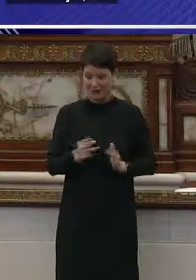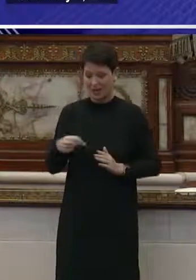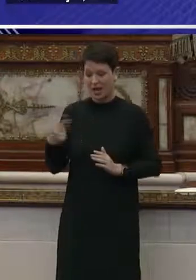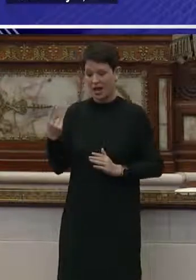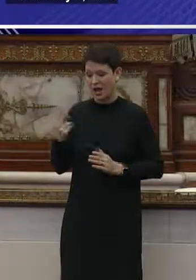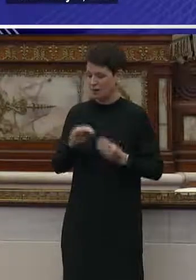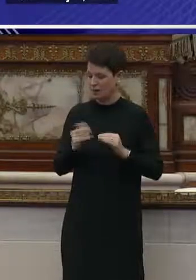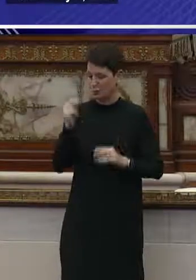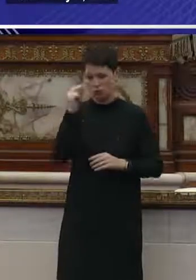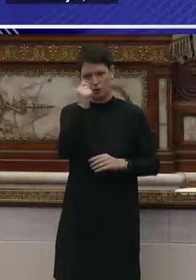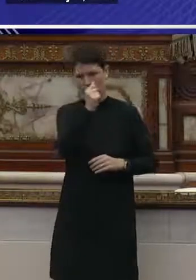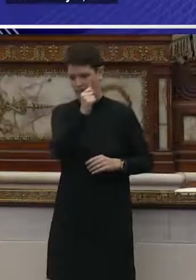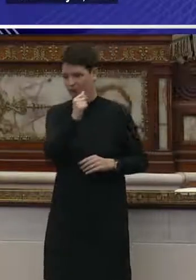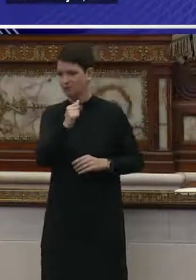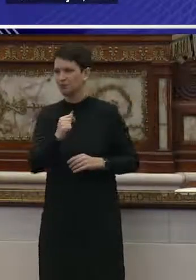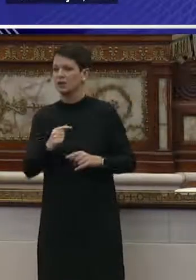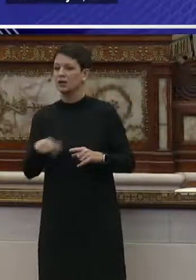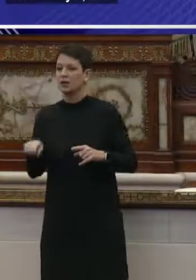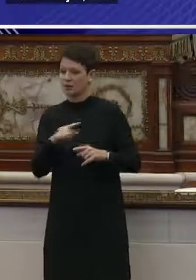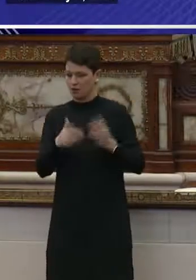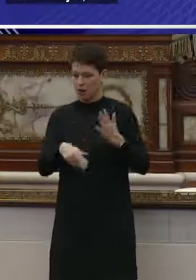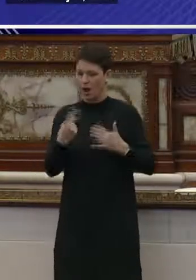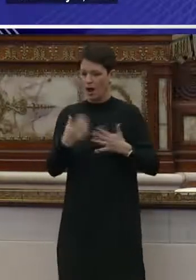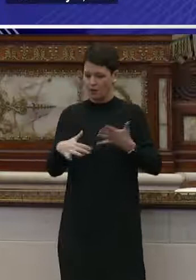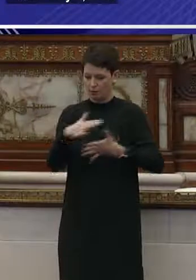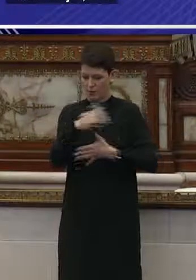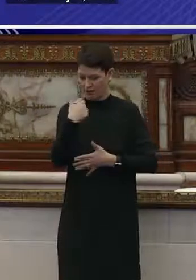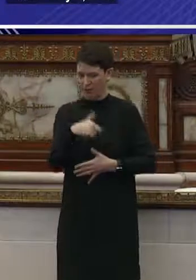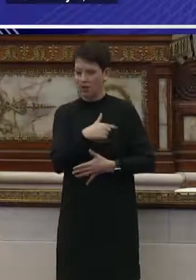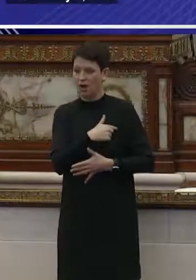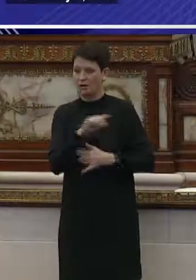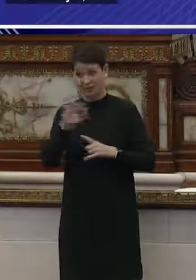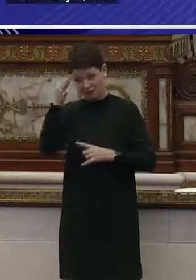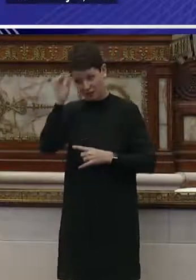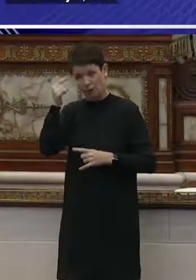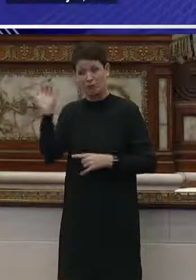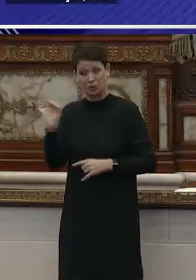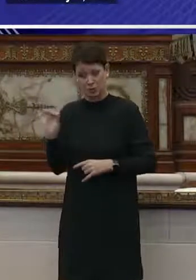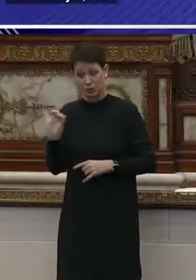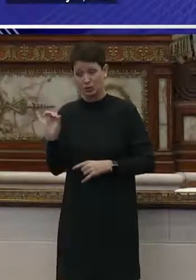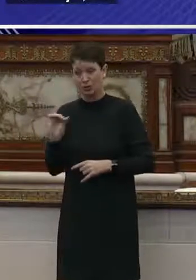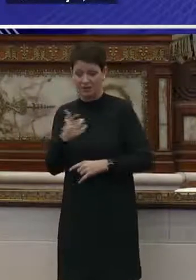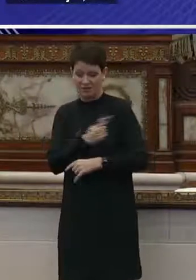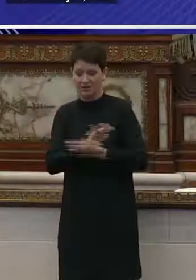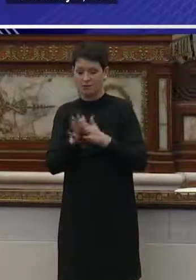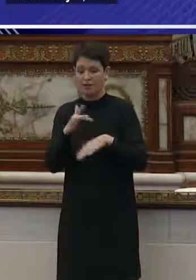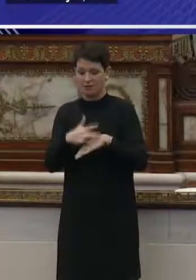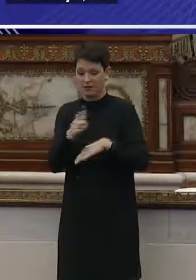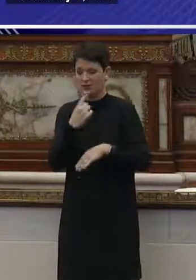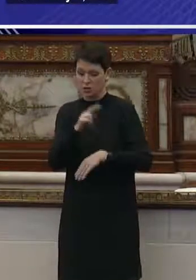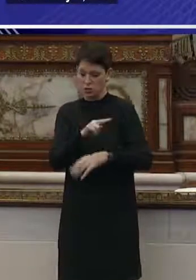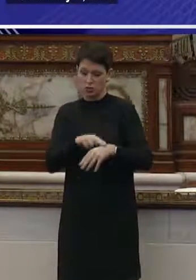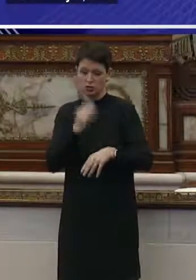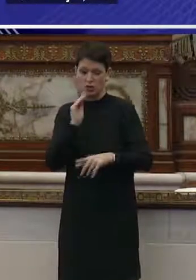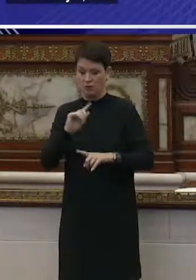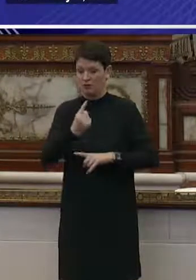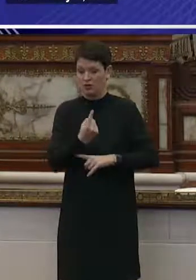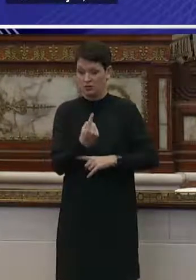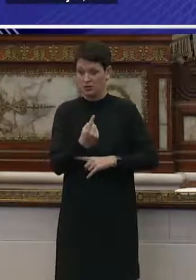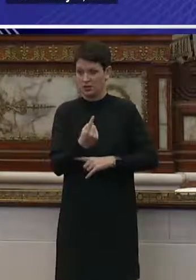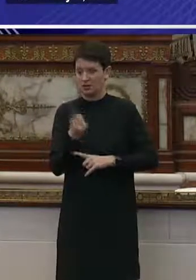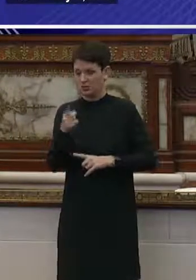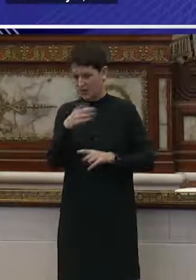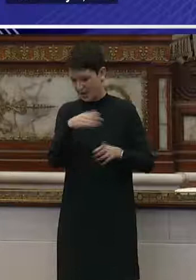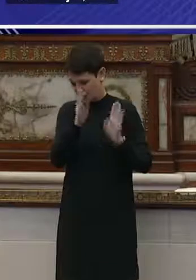off the bat. So they were a very high priority for us and the federal government when the vaccine became available. The federal government had an